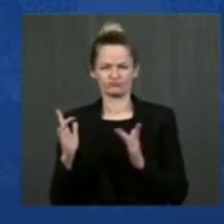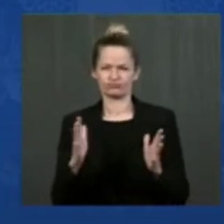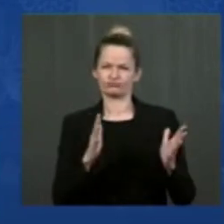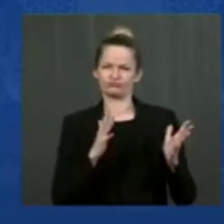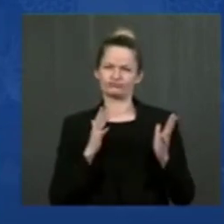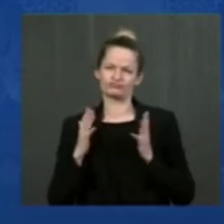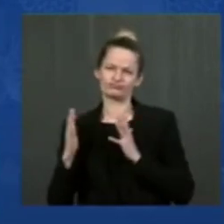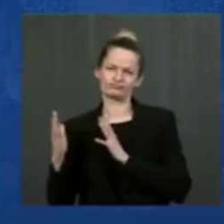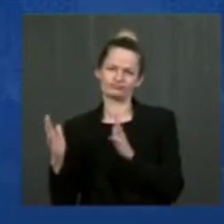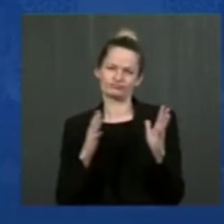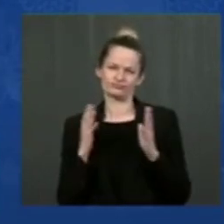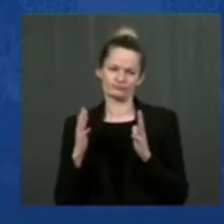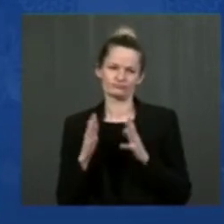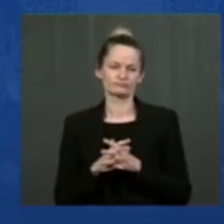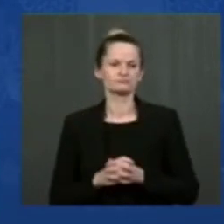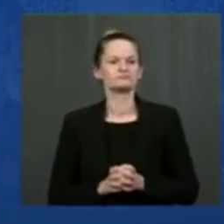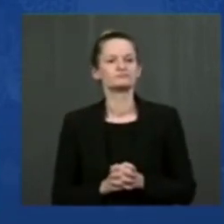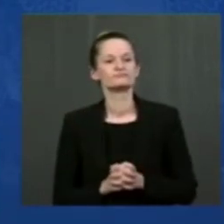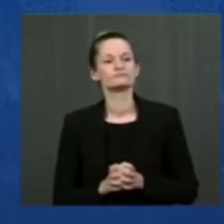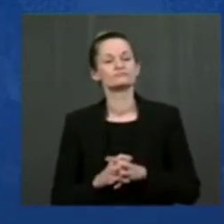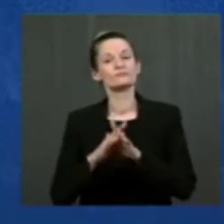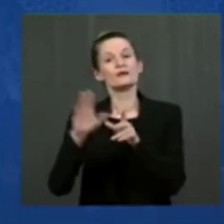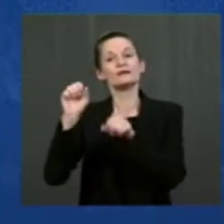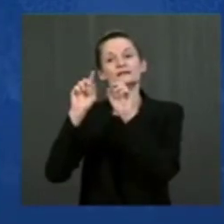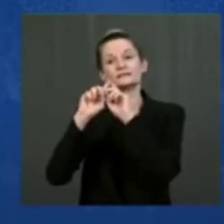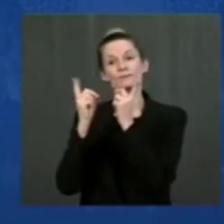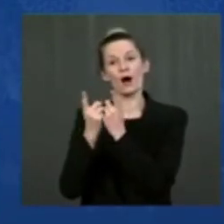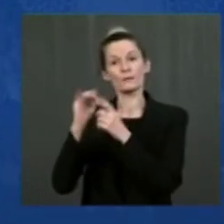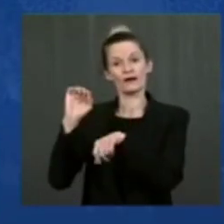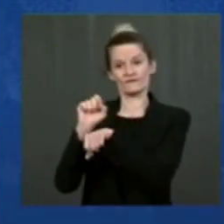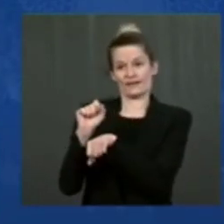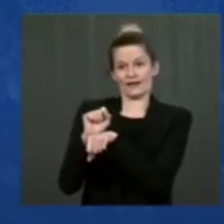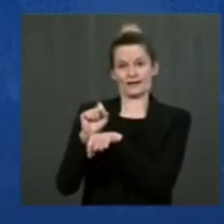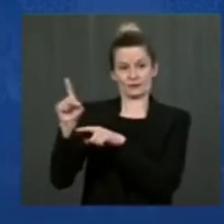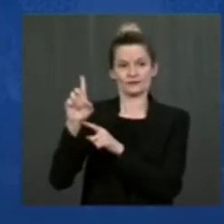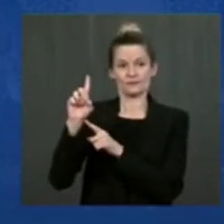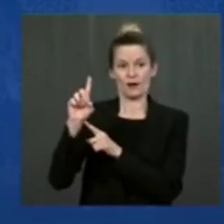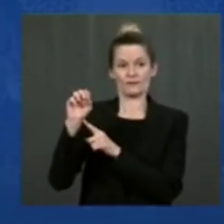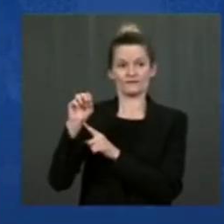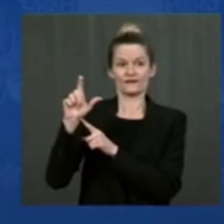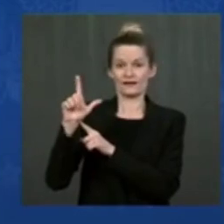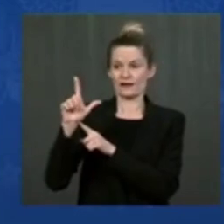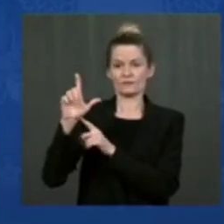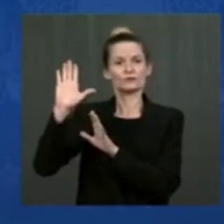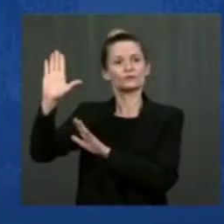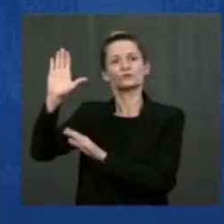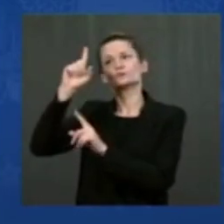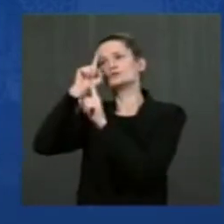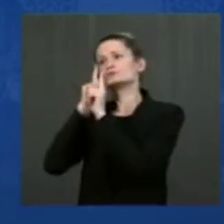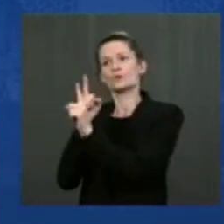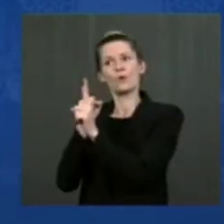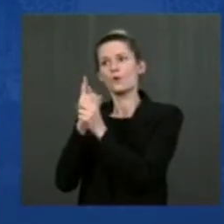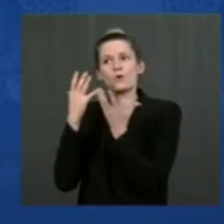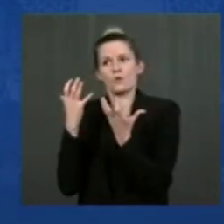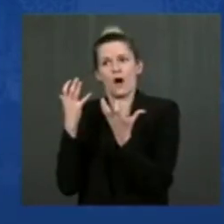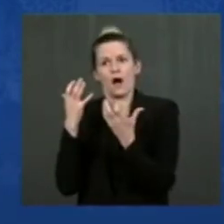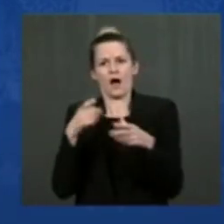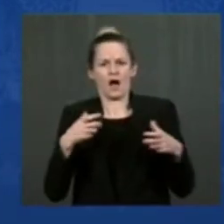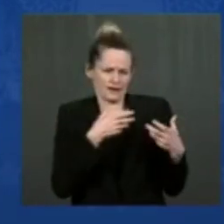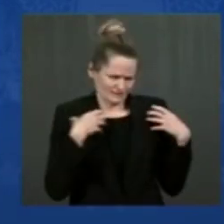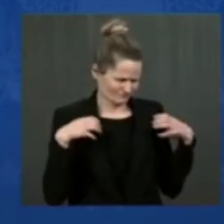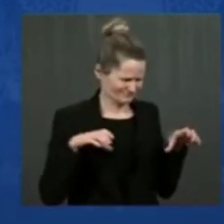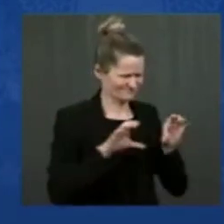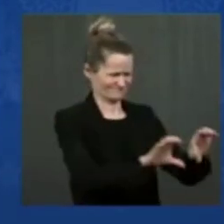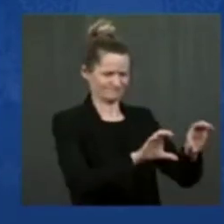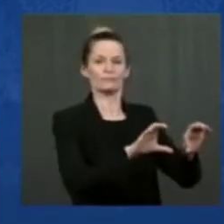In the Department of Labor, I should say, our mission is to empower all workers morning, noon, and night. And that's what we